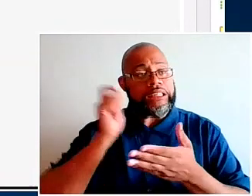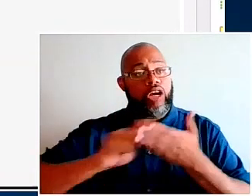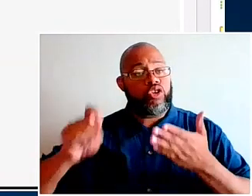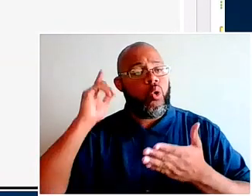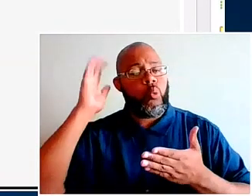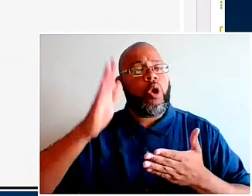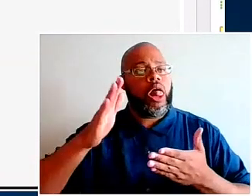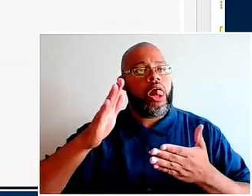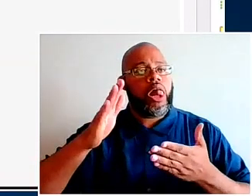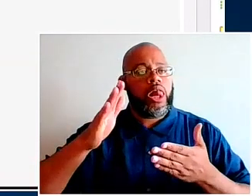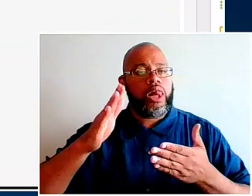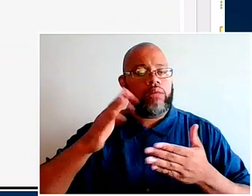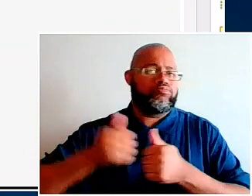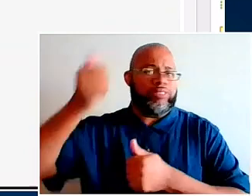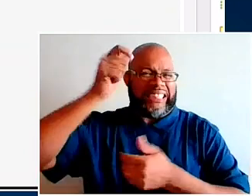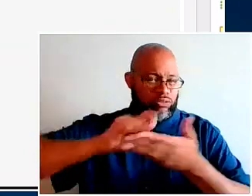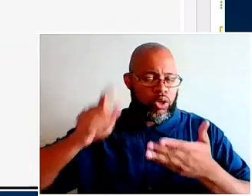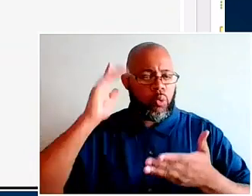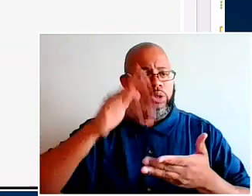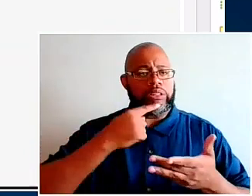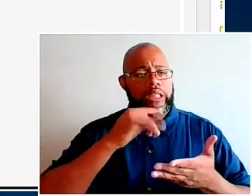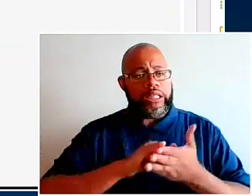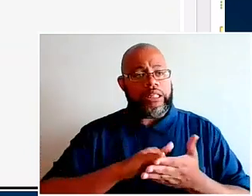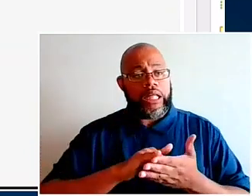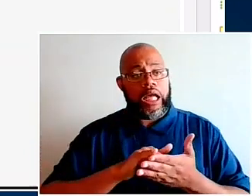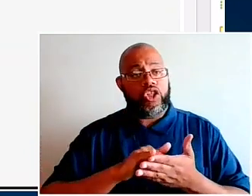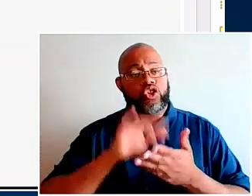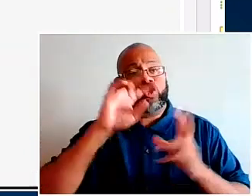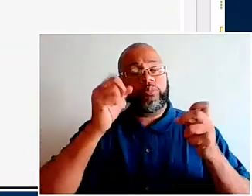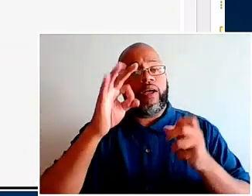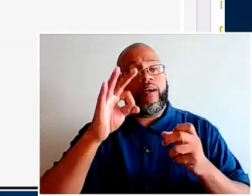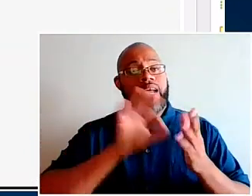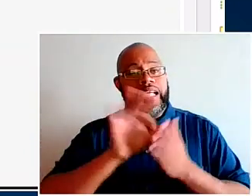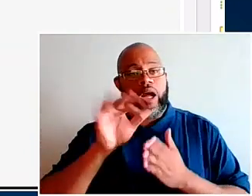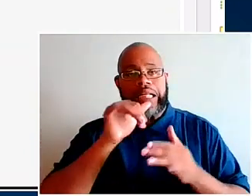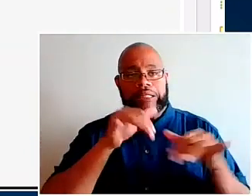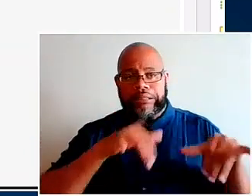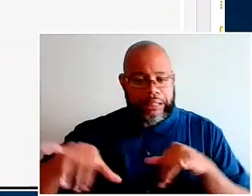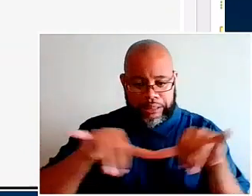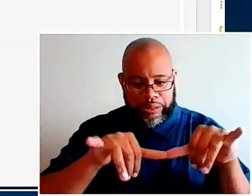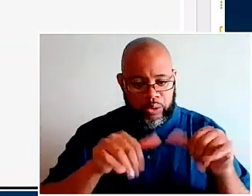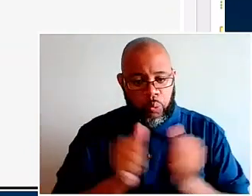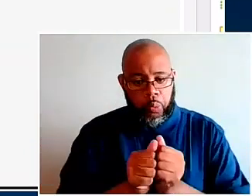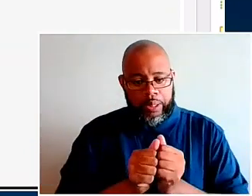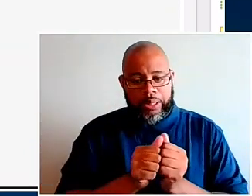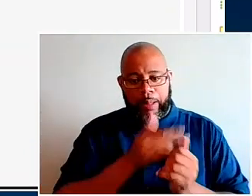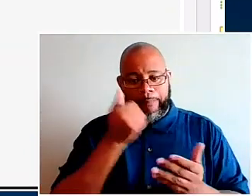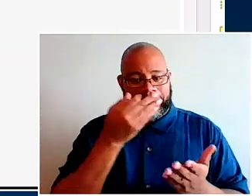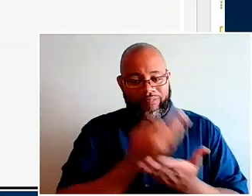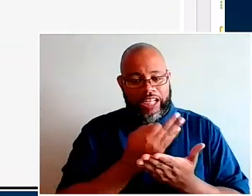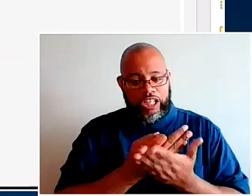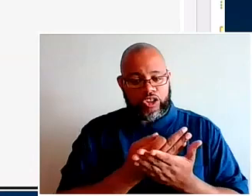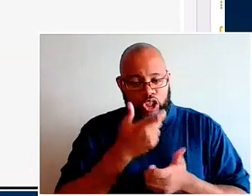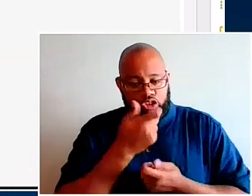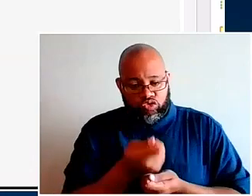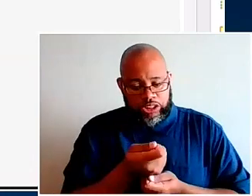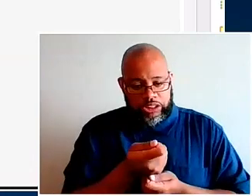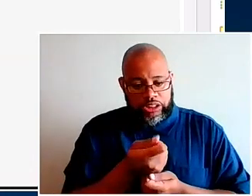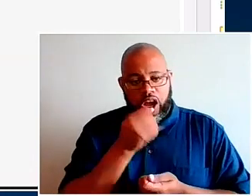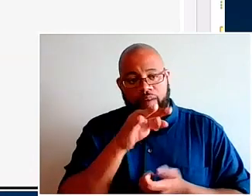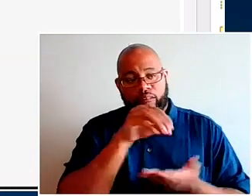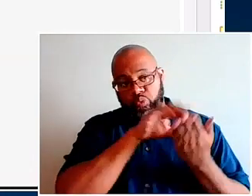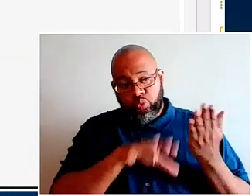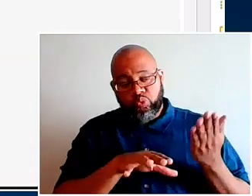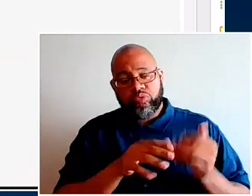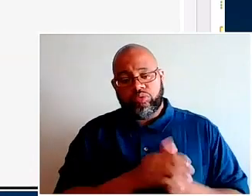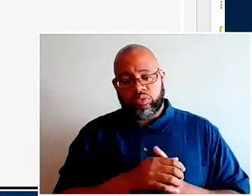presume that the terms of accounts are not inconsistent with the best financial interests of the students